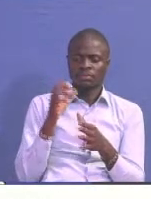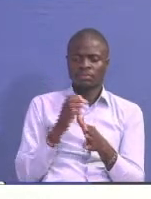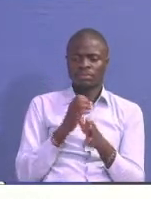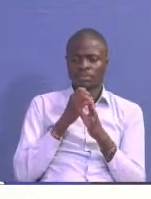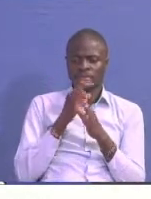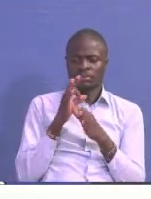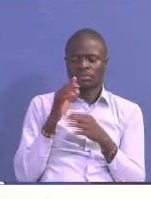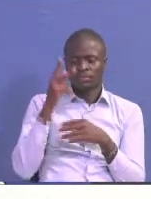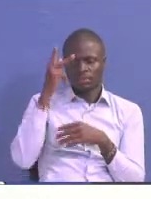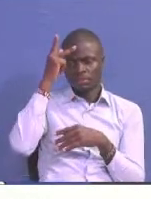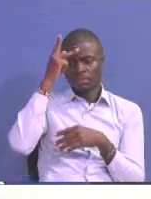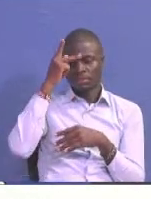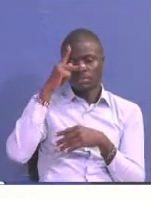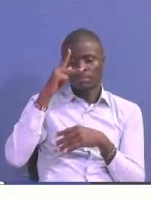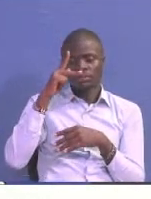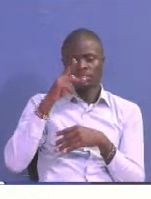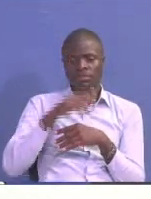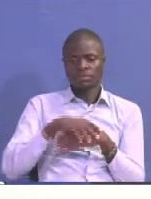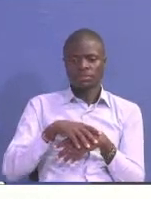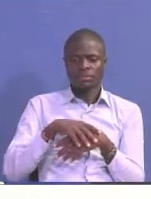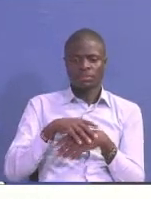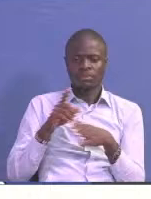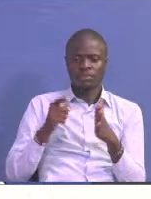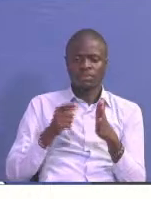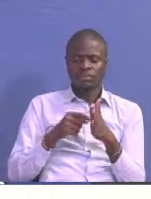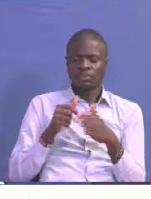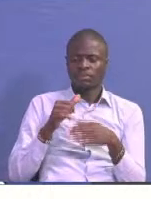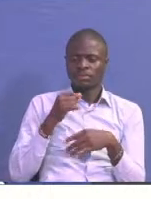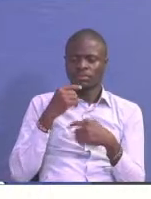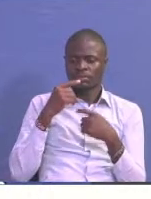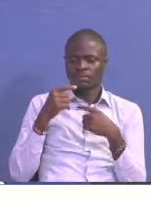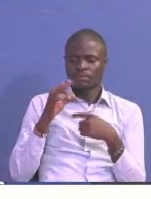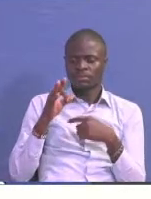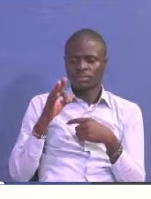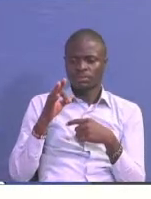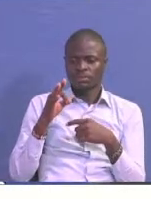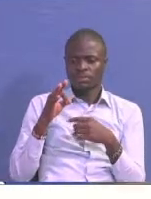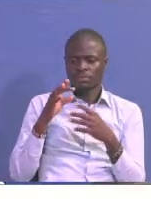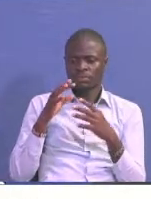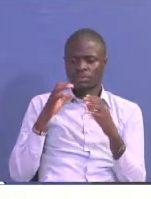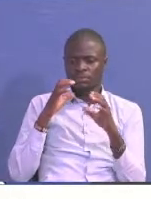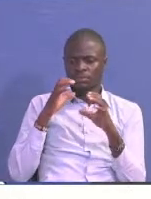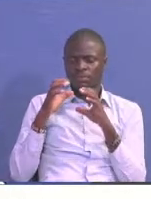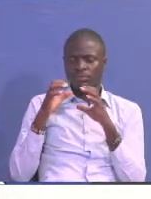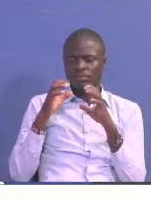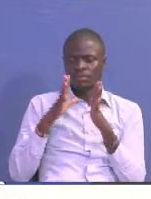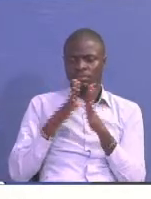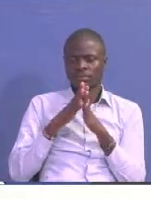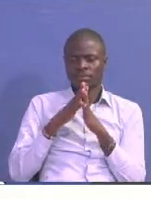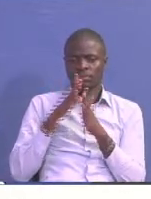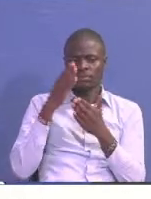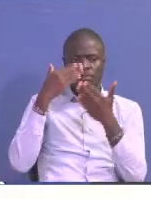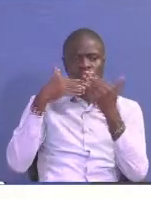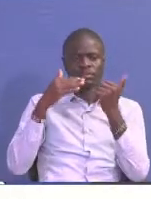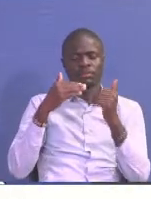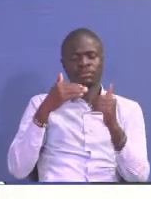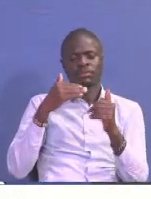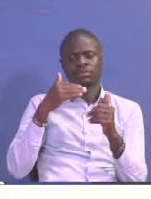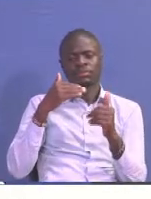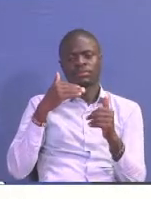ownership of policies and whatever. This is where I'm talking about engagement, because the university has